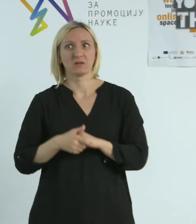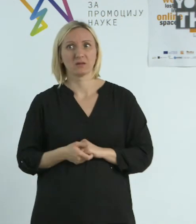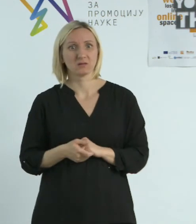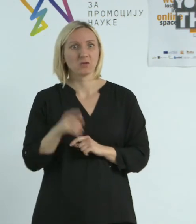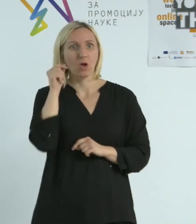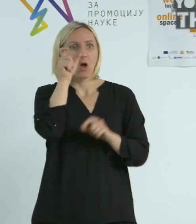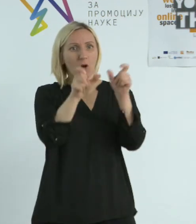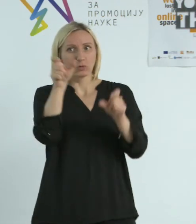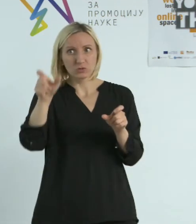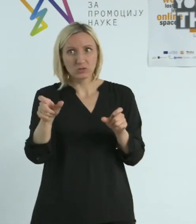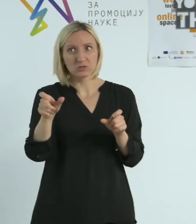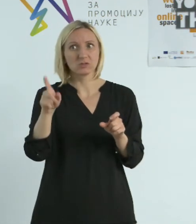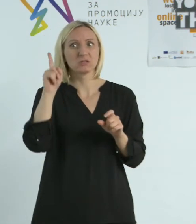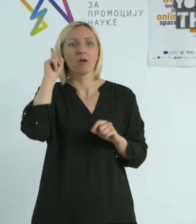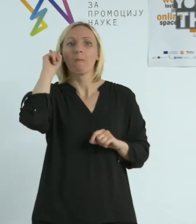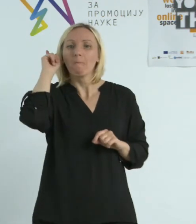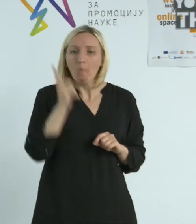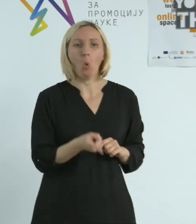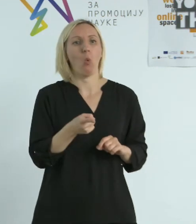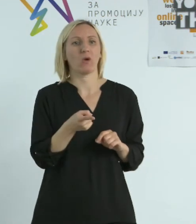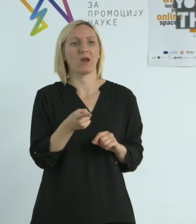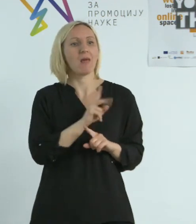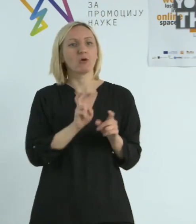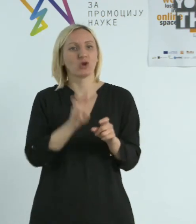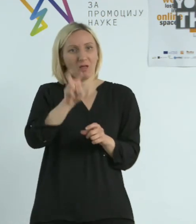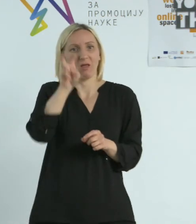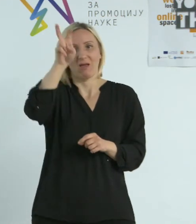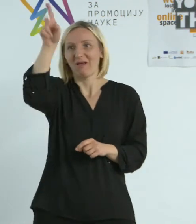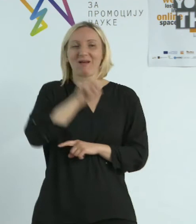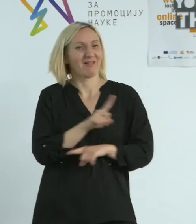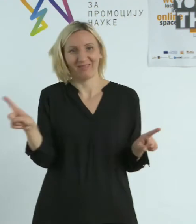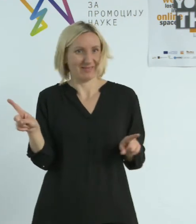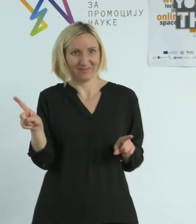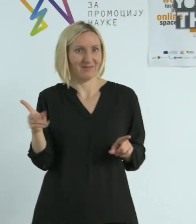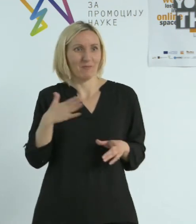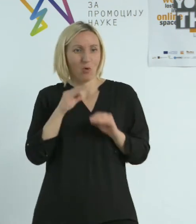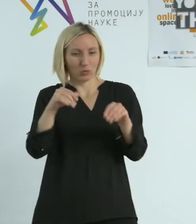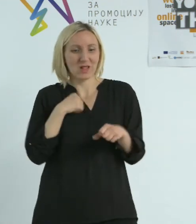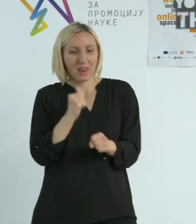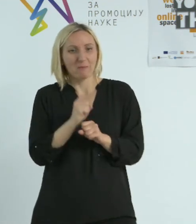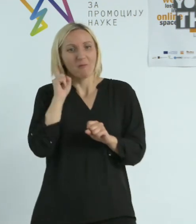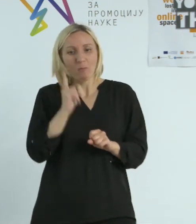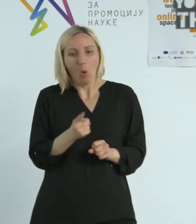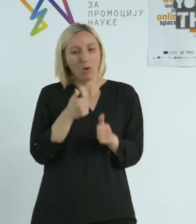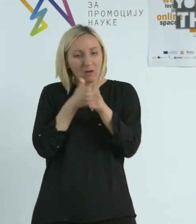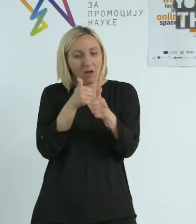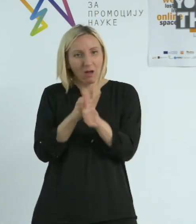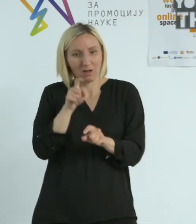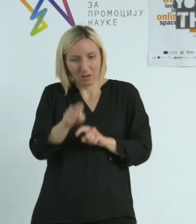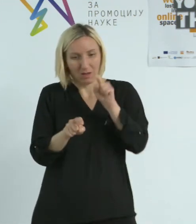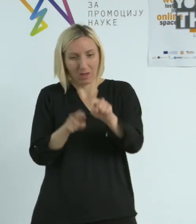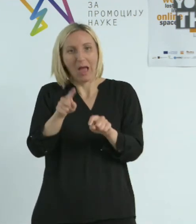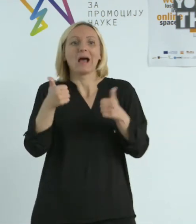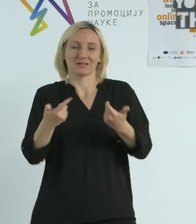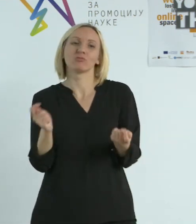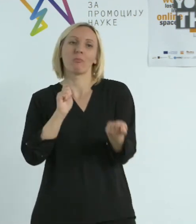participants were obligated to go through every step. You couldn't jump through the levels. So I would change that